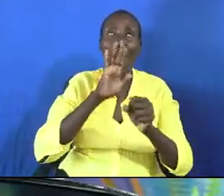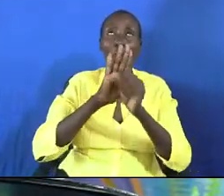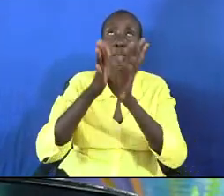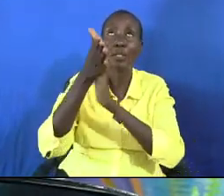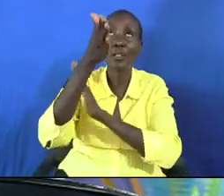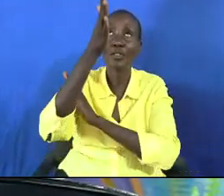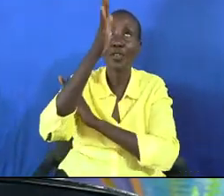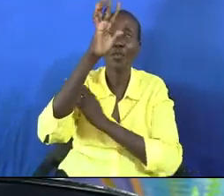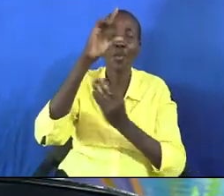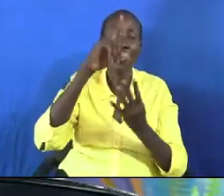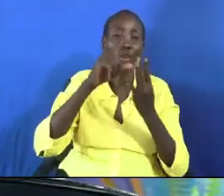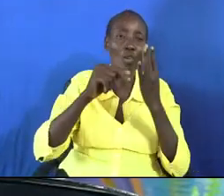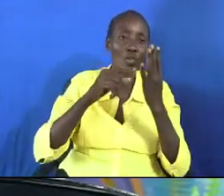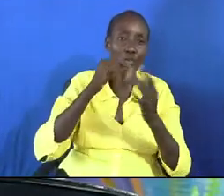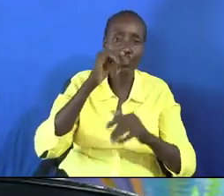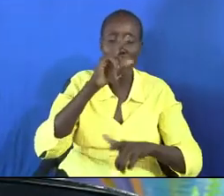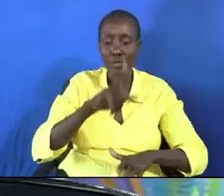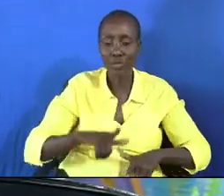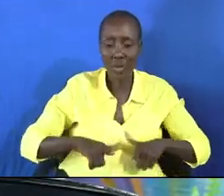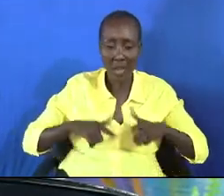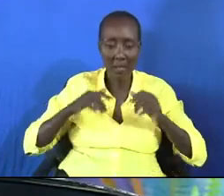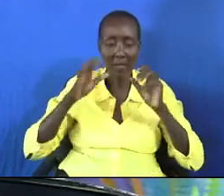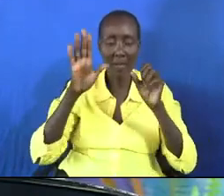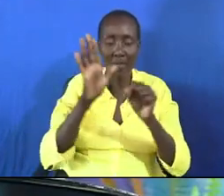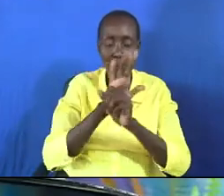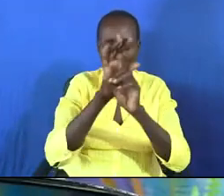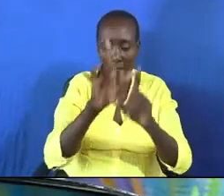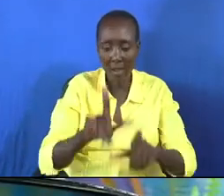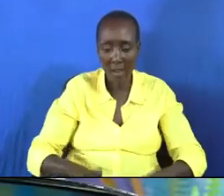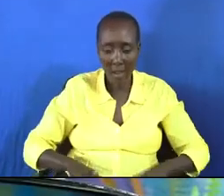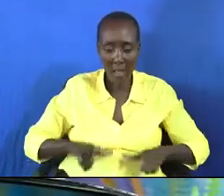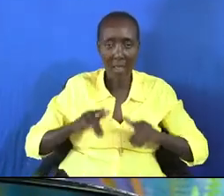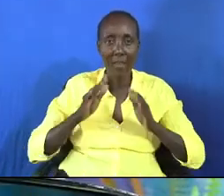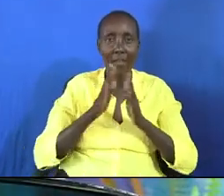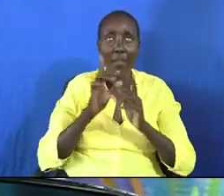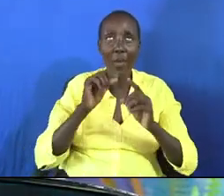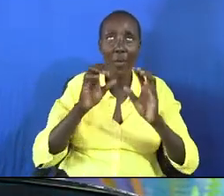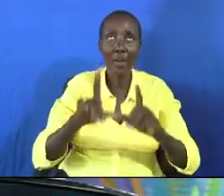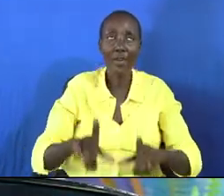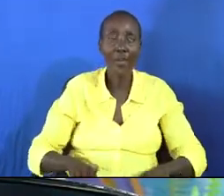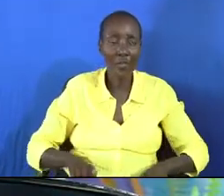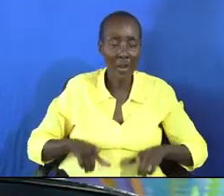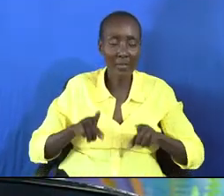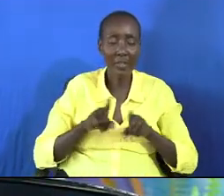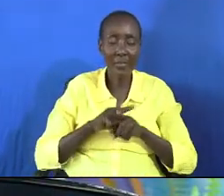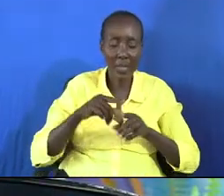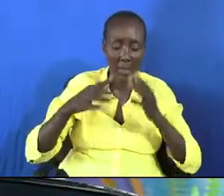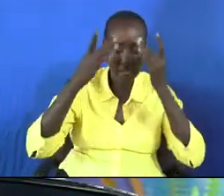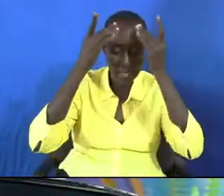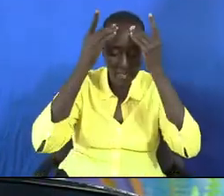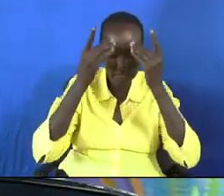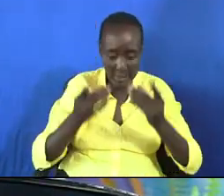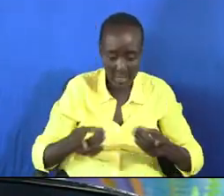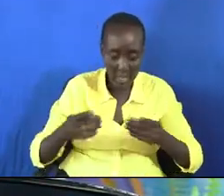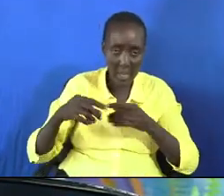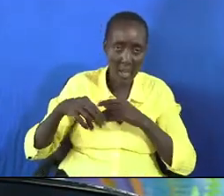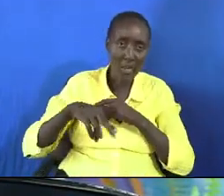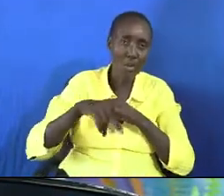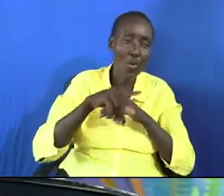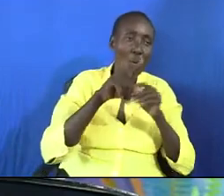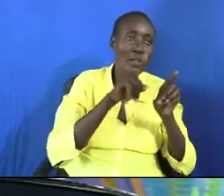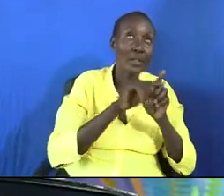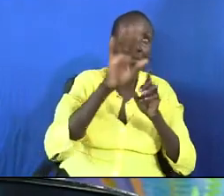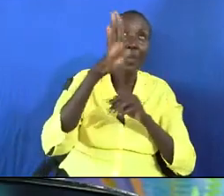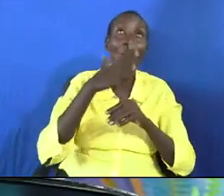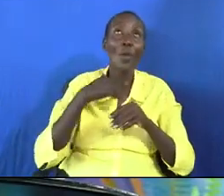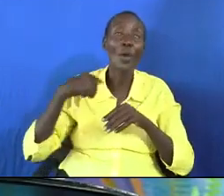God. Choose to live a full life and abundant life. Choose to walk as he wants us to